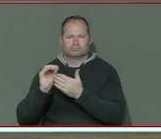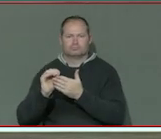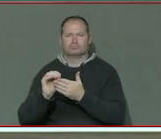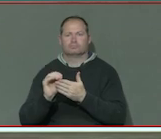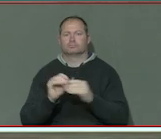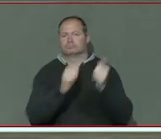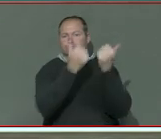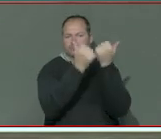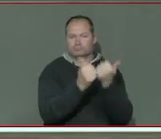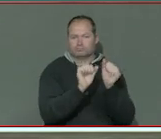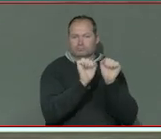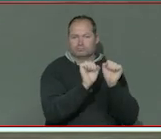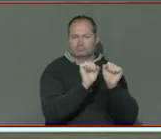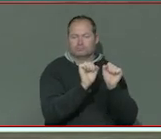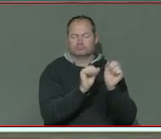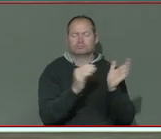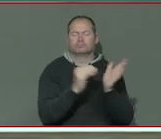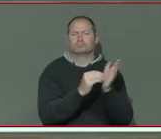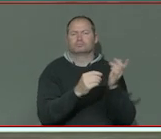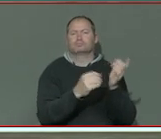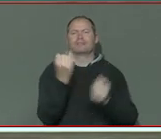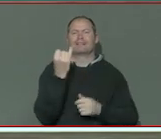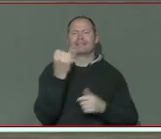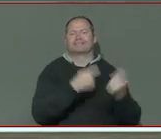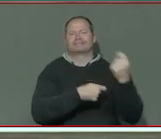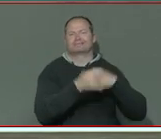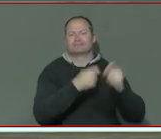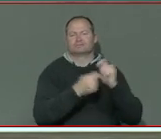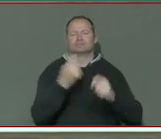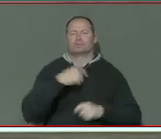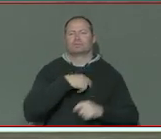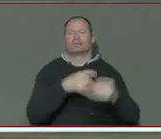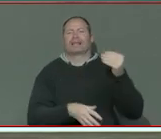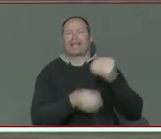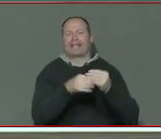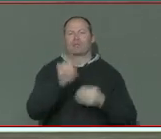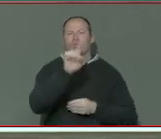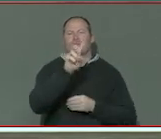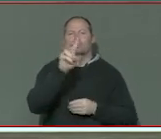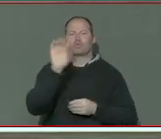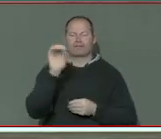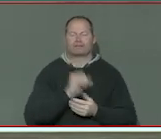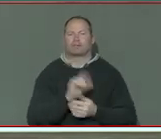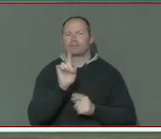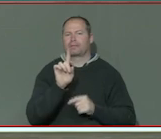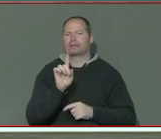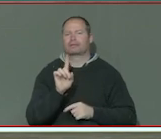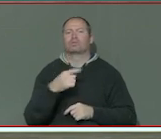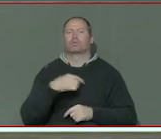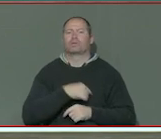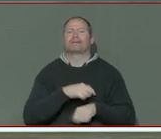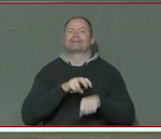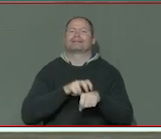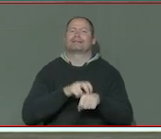as sales. So we added the 120 and we were supposed to subtract. So we